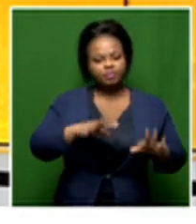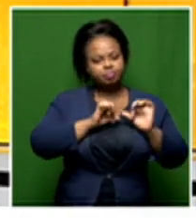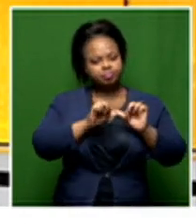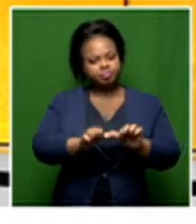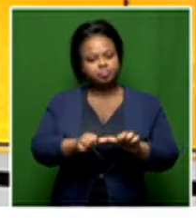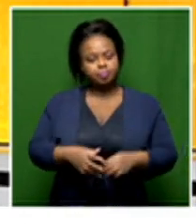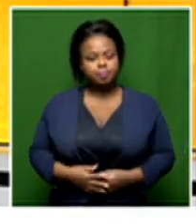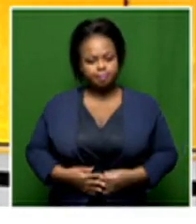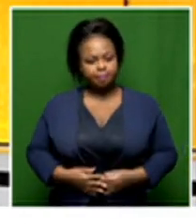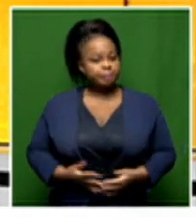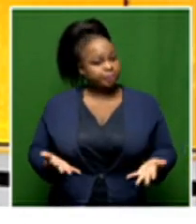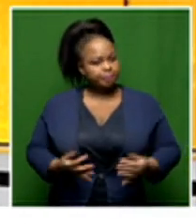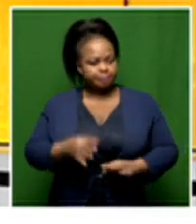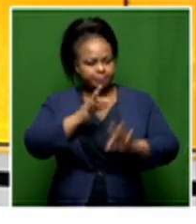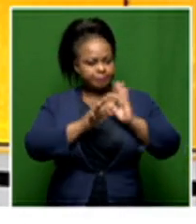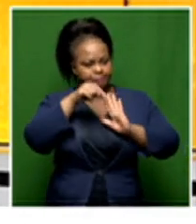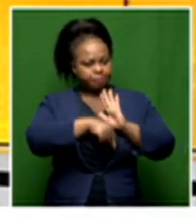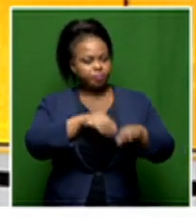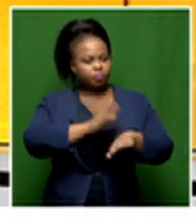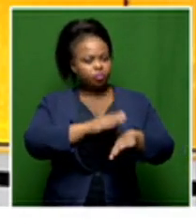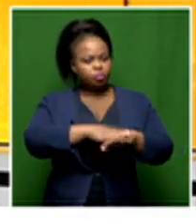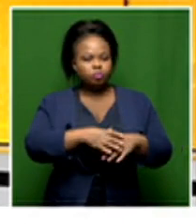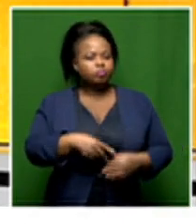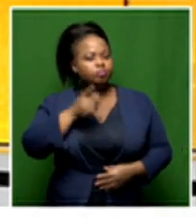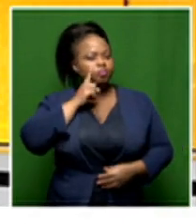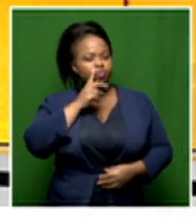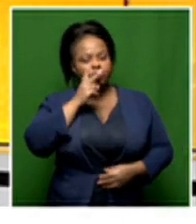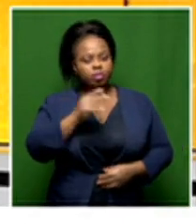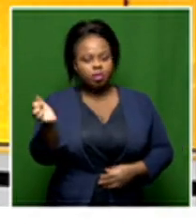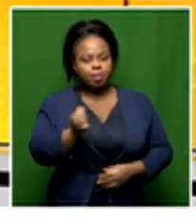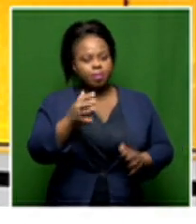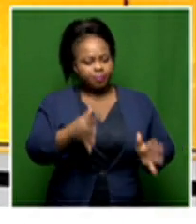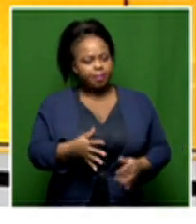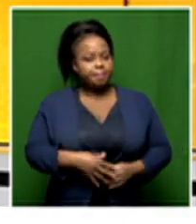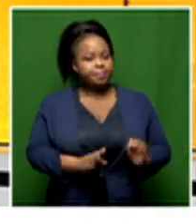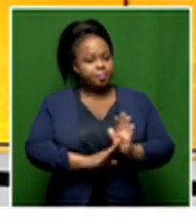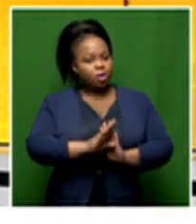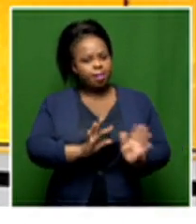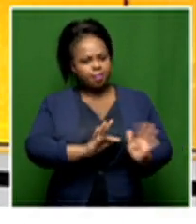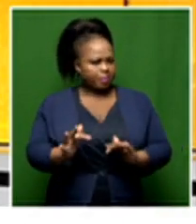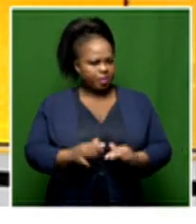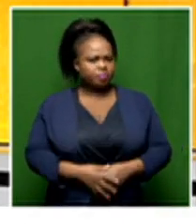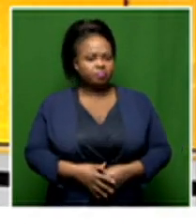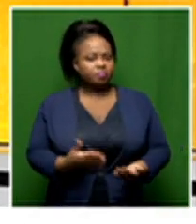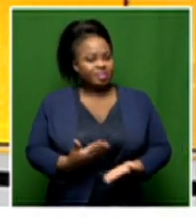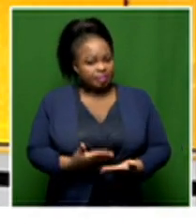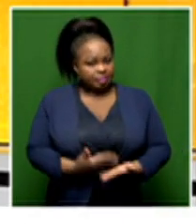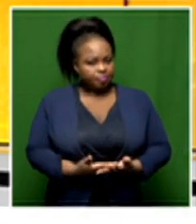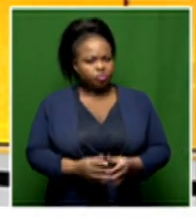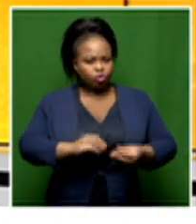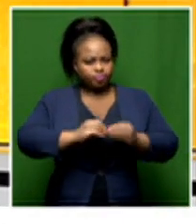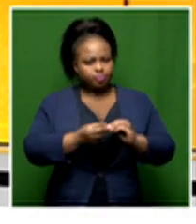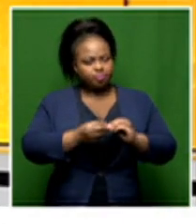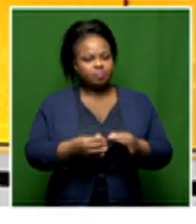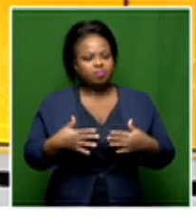services to the public? So to talk to us more about this and how employers can actually develop and possibly also